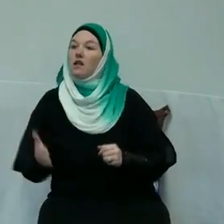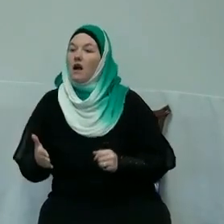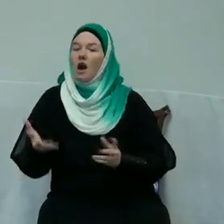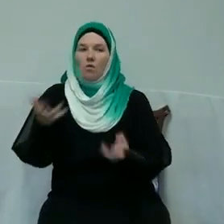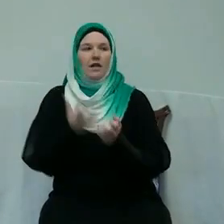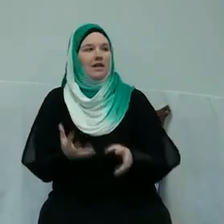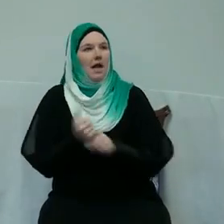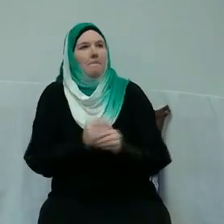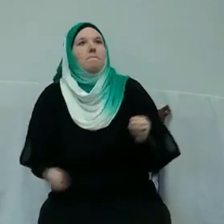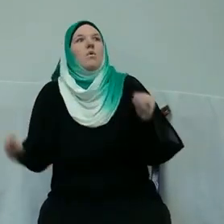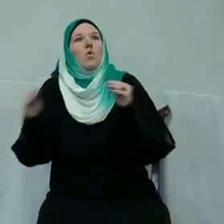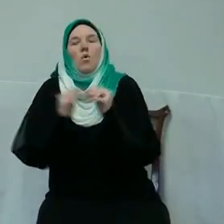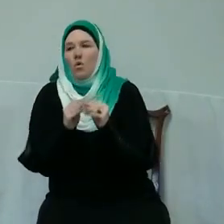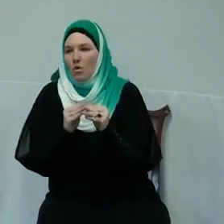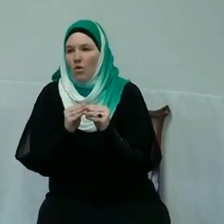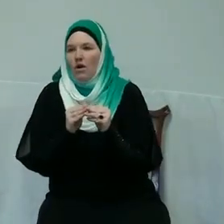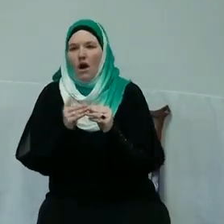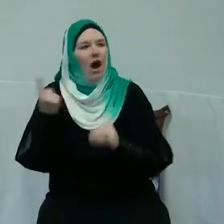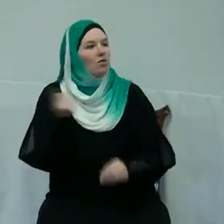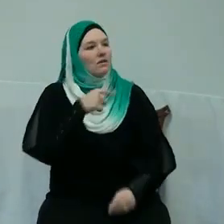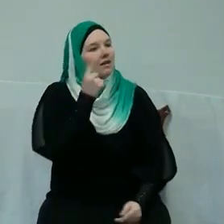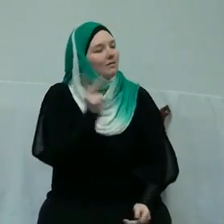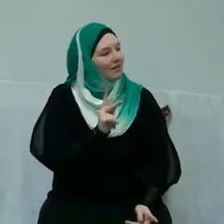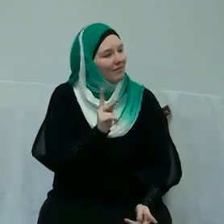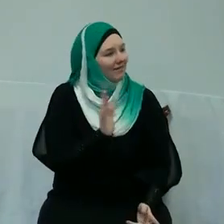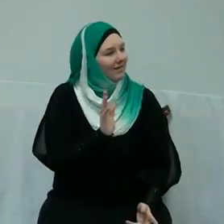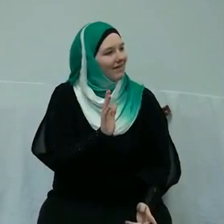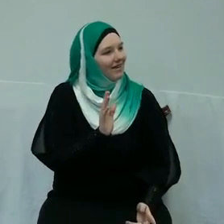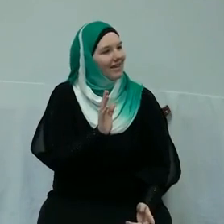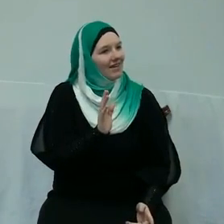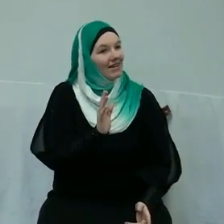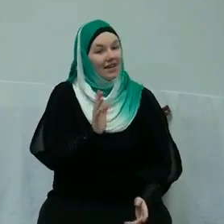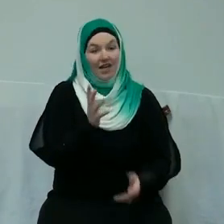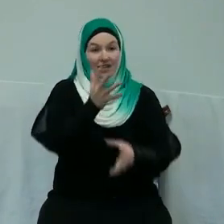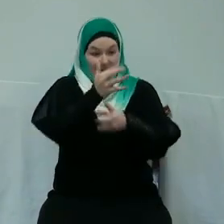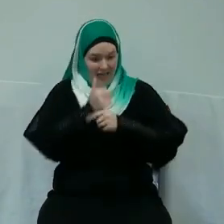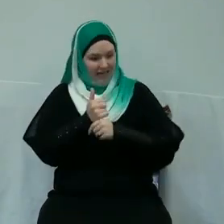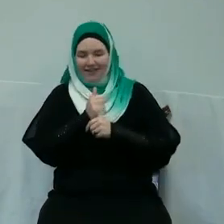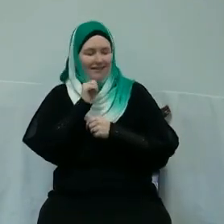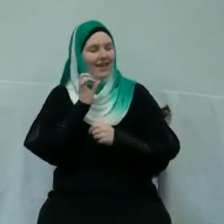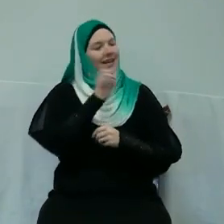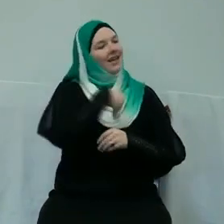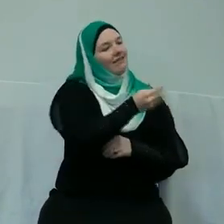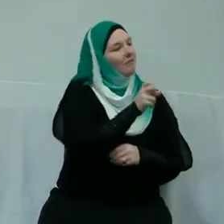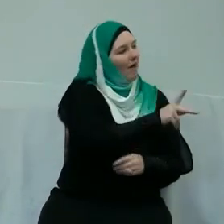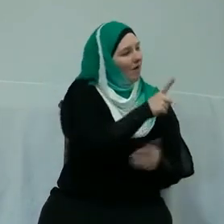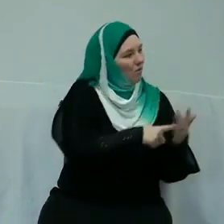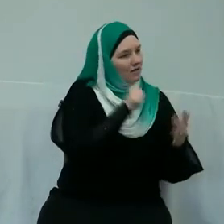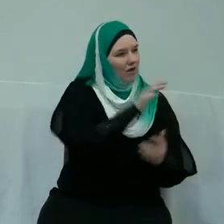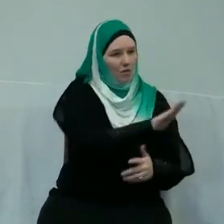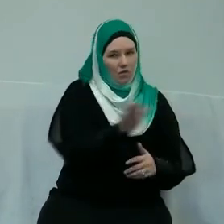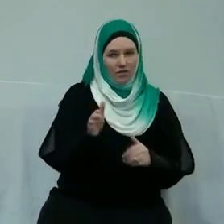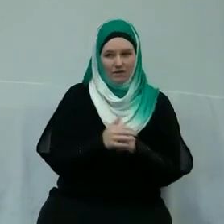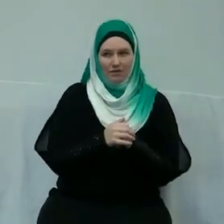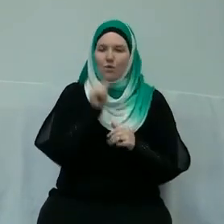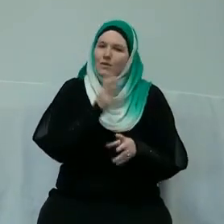more. And I always tell people, give back what is not yours. Don't take it. Don't take it.